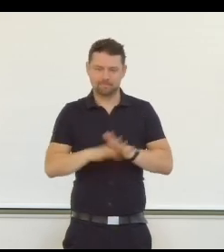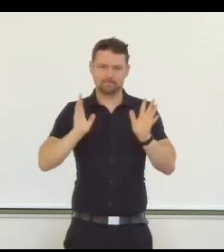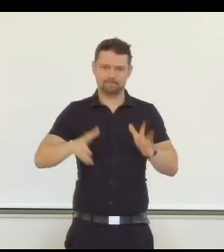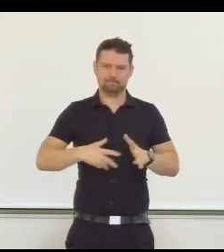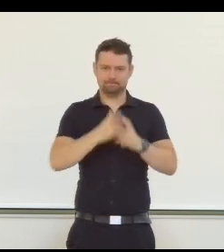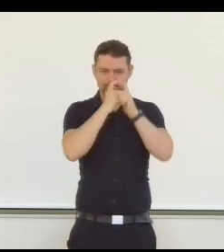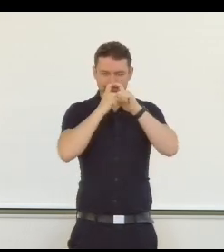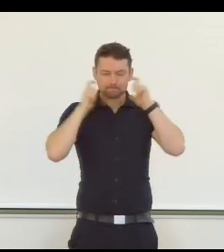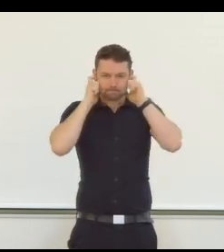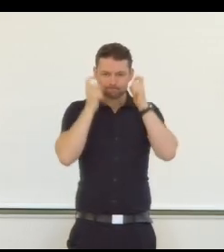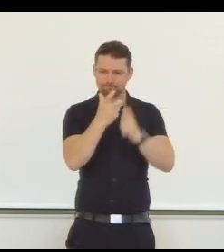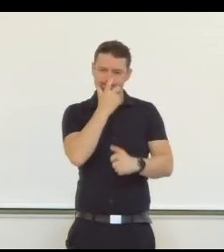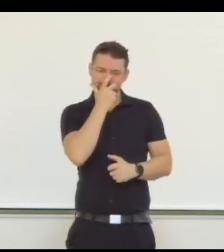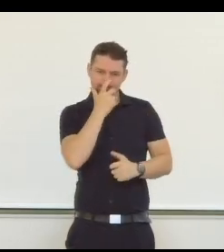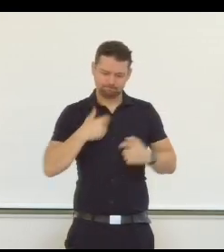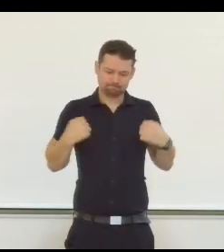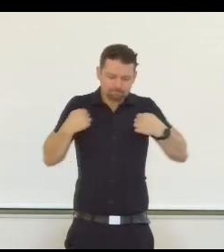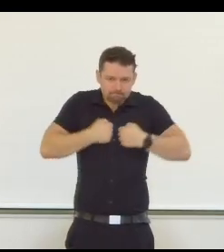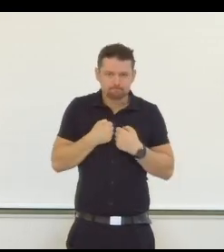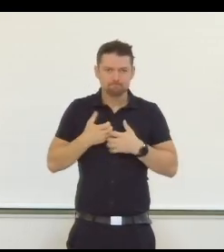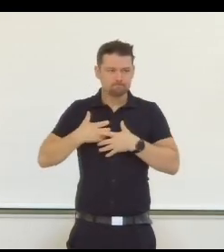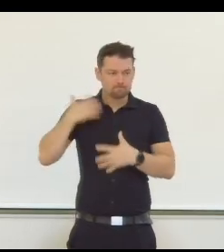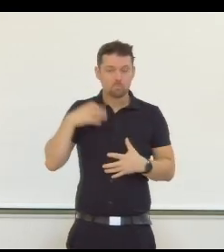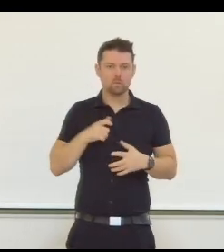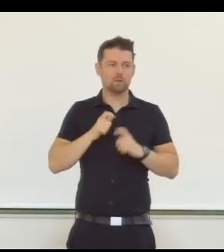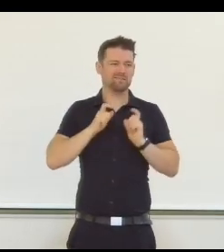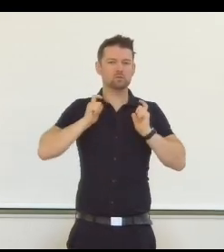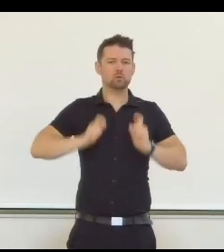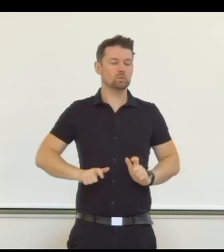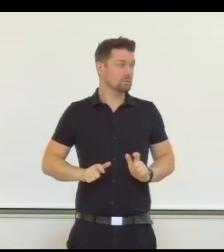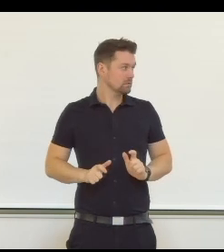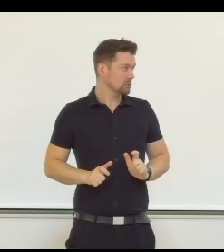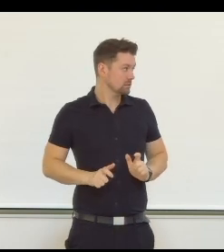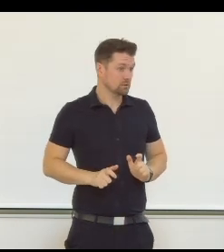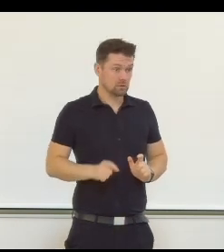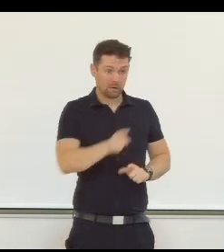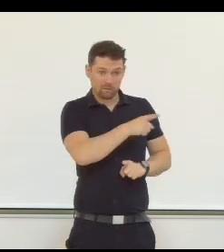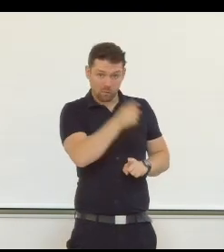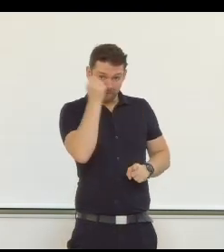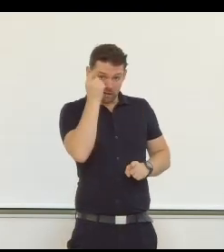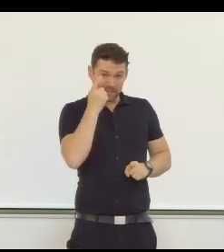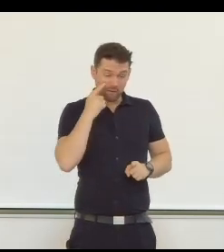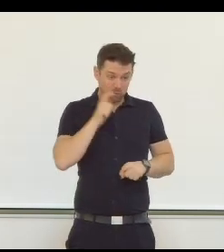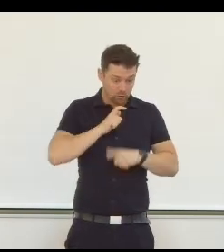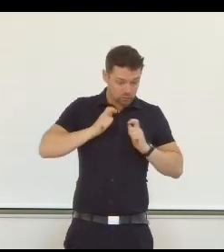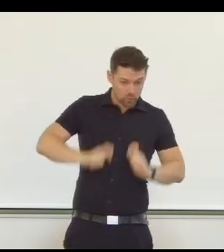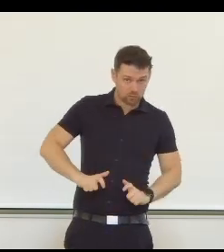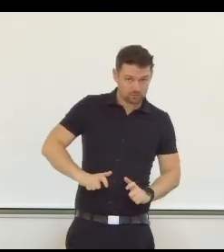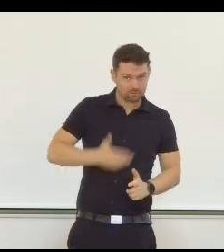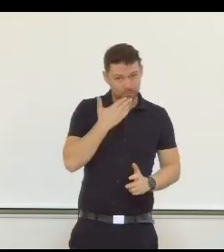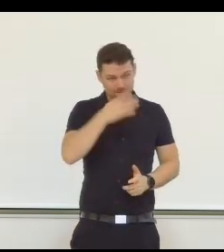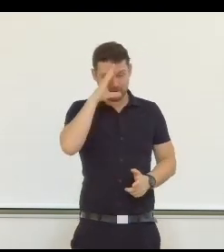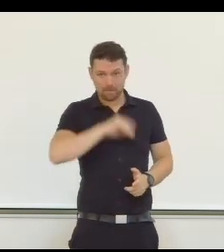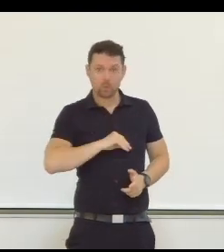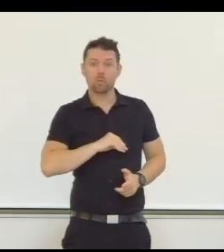there. Breathing apparatus, a suit. So if you have an idea for an affordable suit, also let me know.